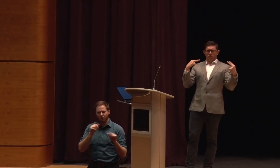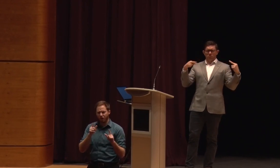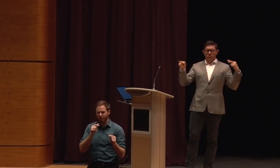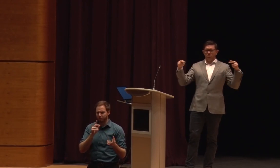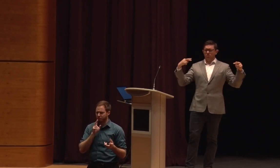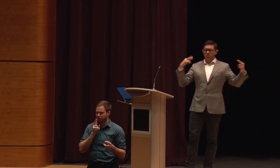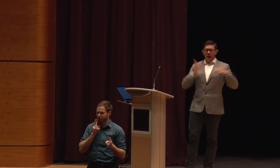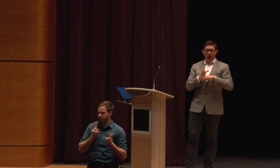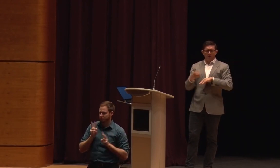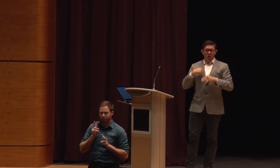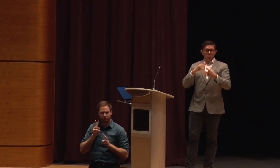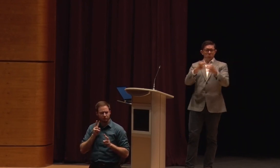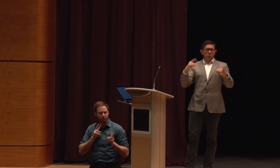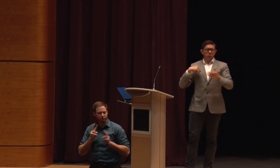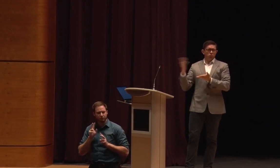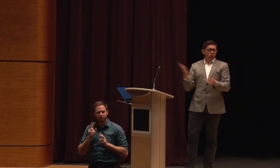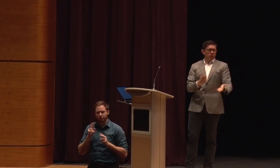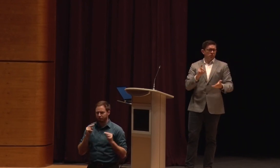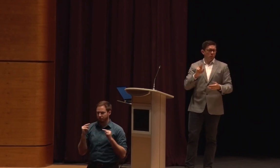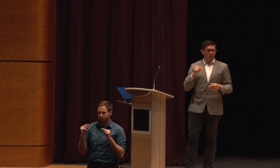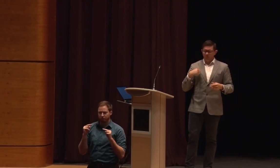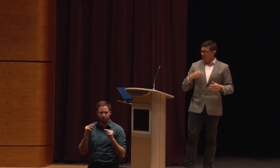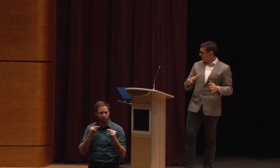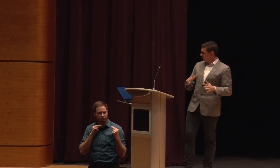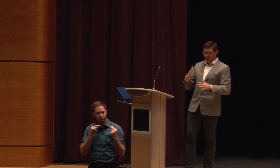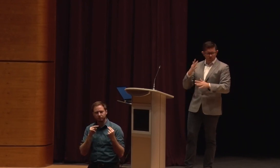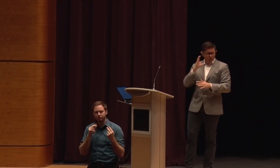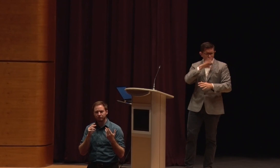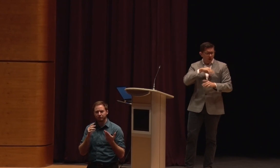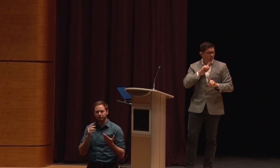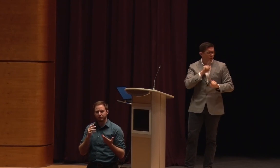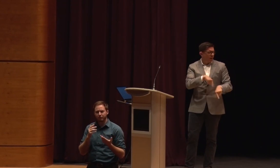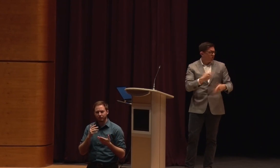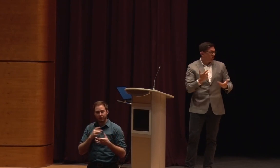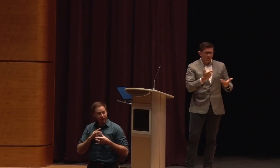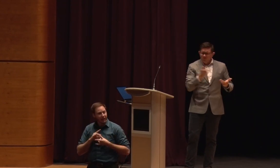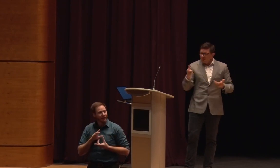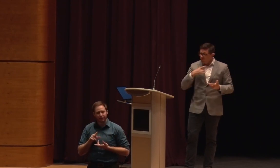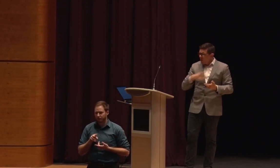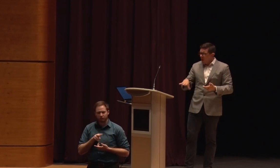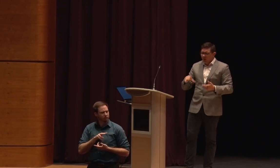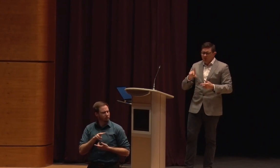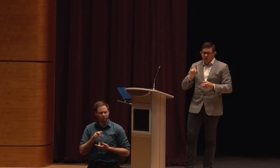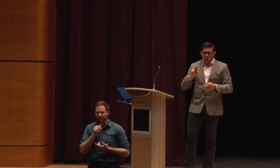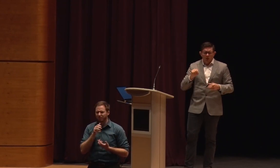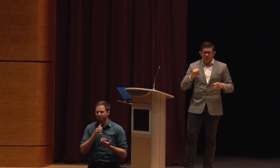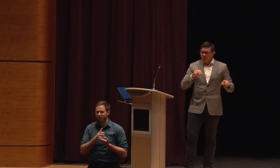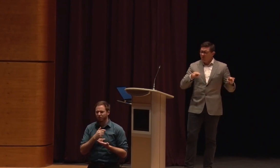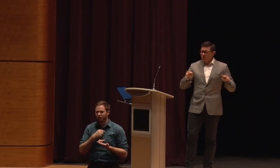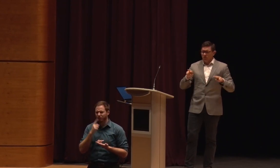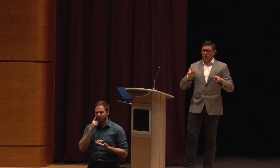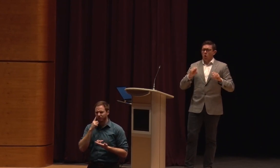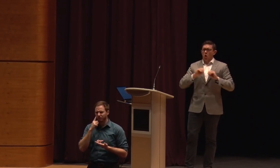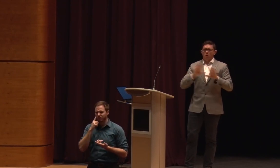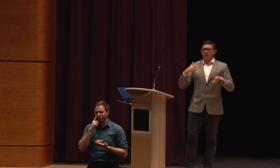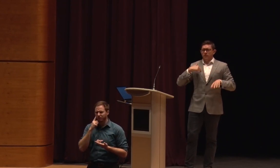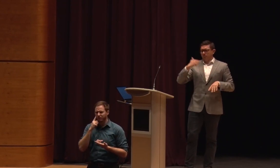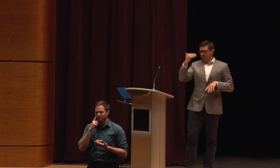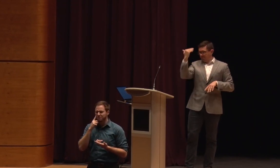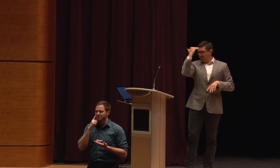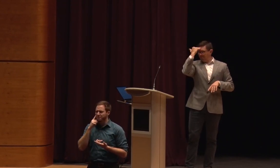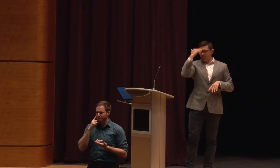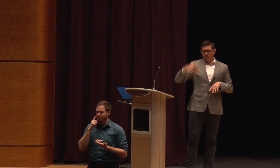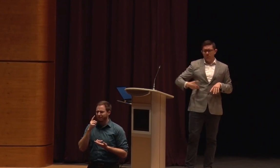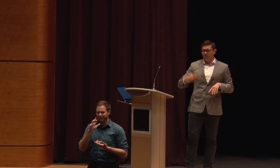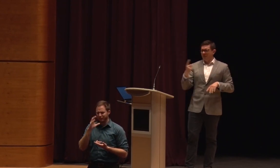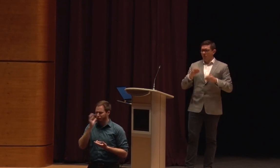of got these weird faces, kind of started looking around after I made my comment, and I thought that was kind of